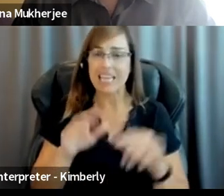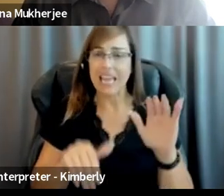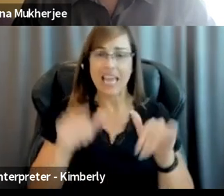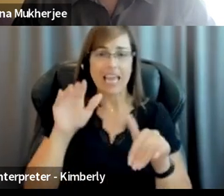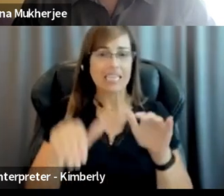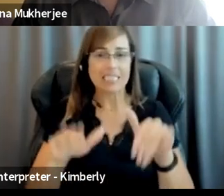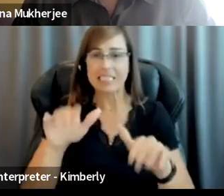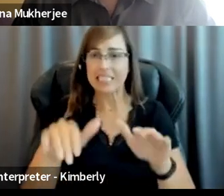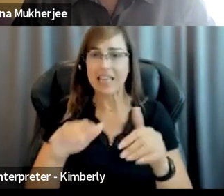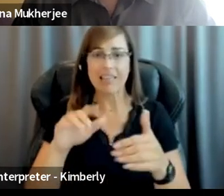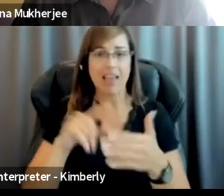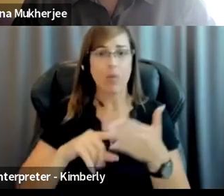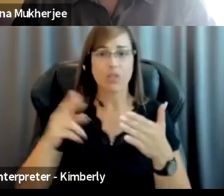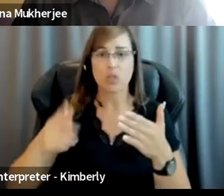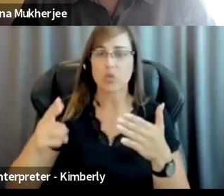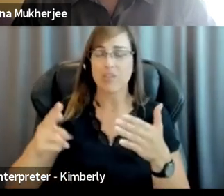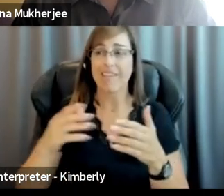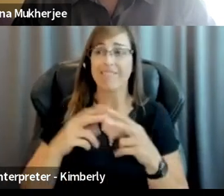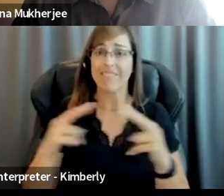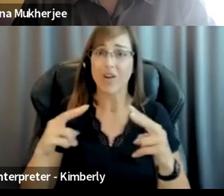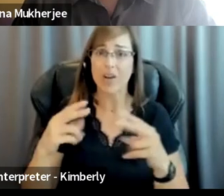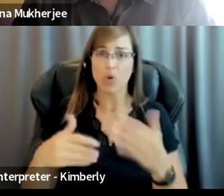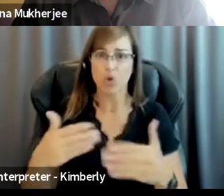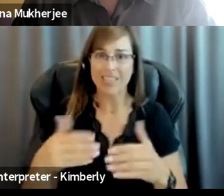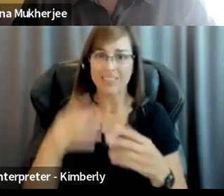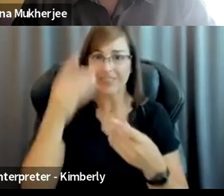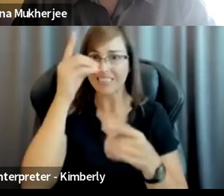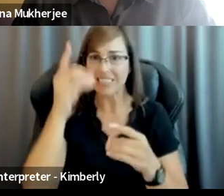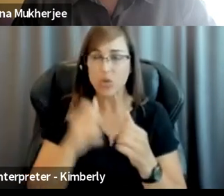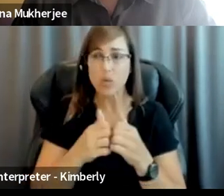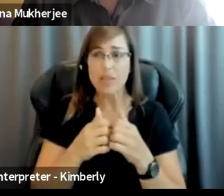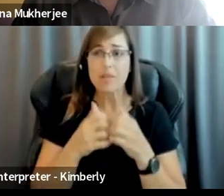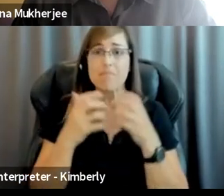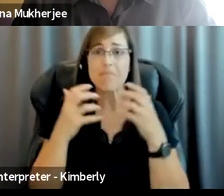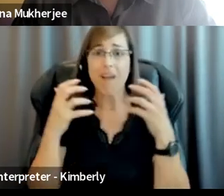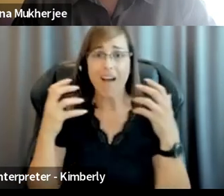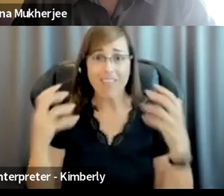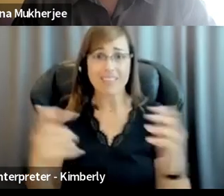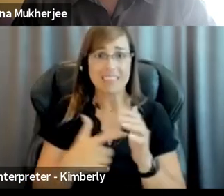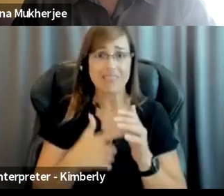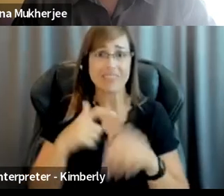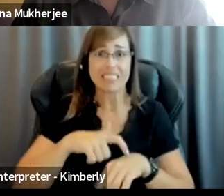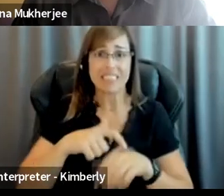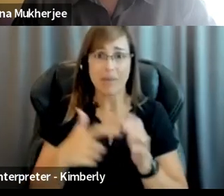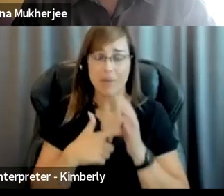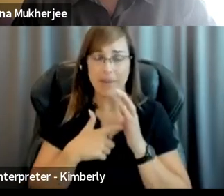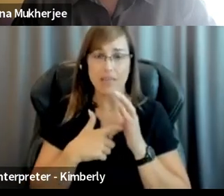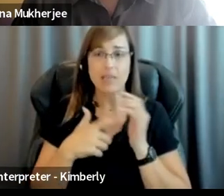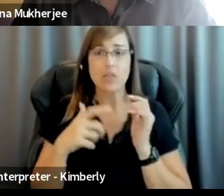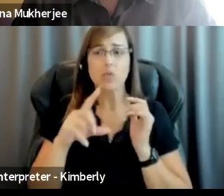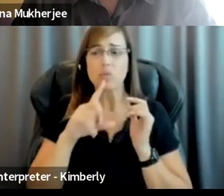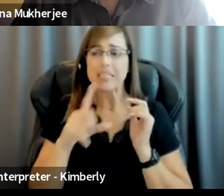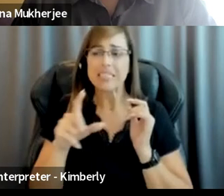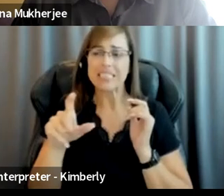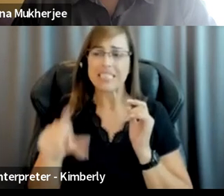with what has historically been a, you know, very progressive disease with tremendous time demands. And so I think we really need